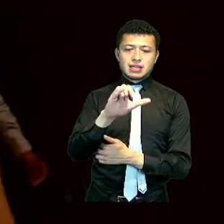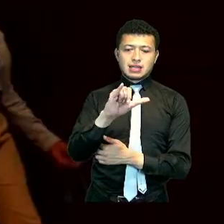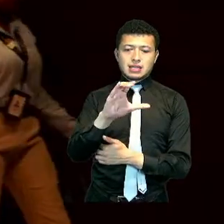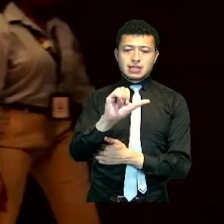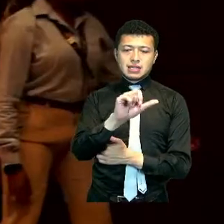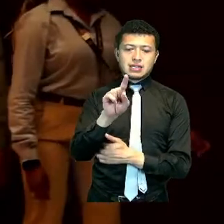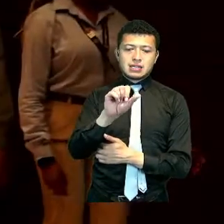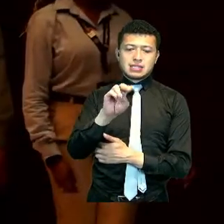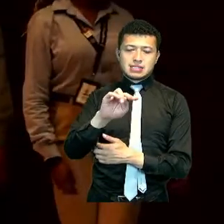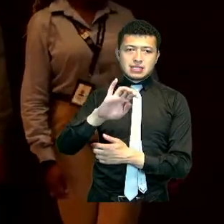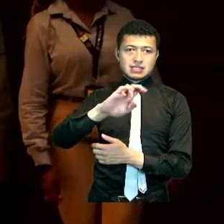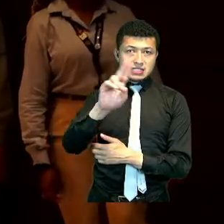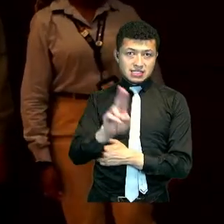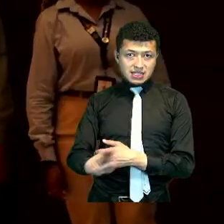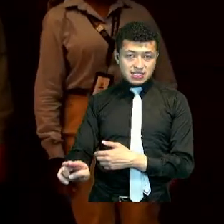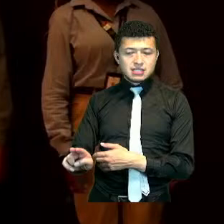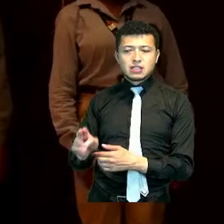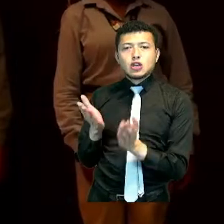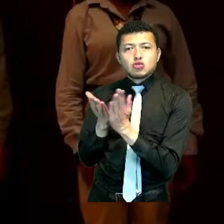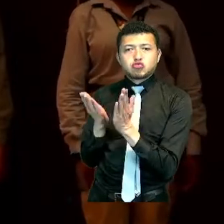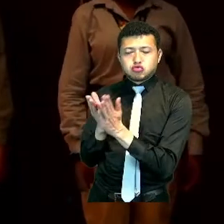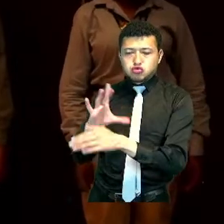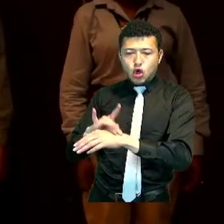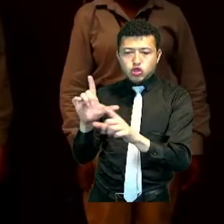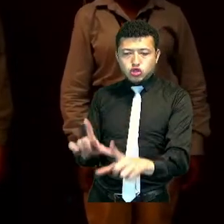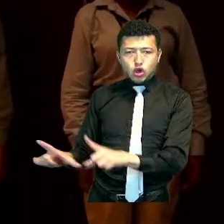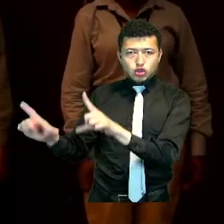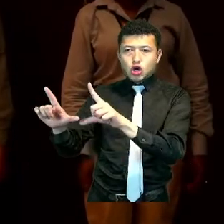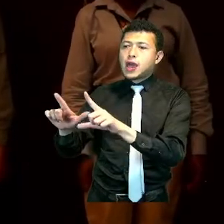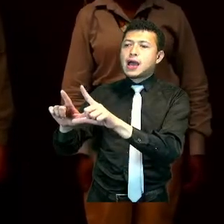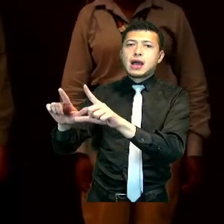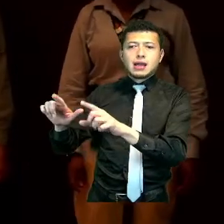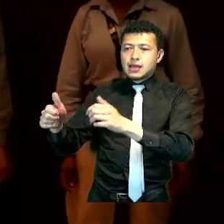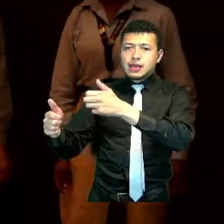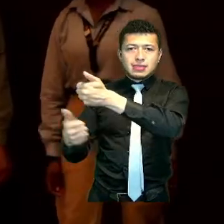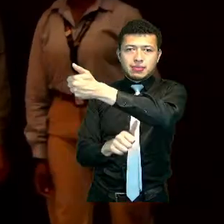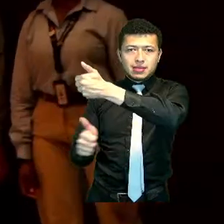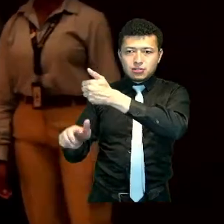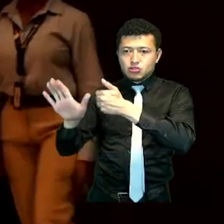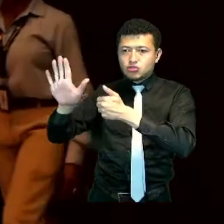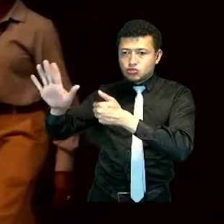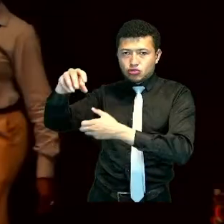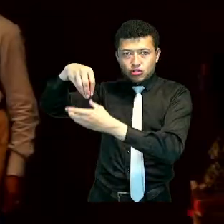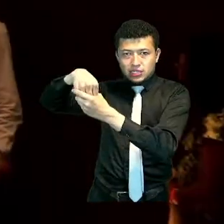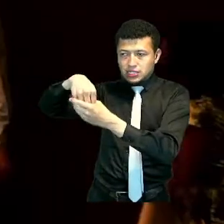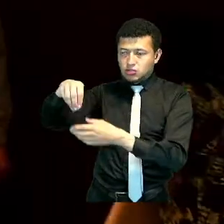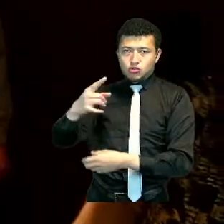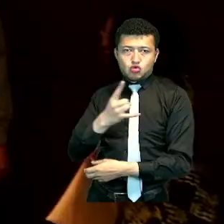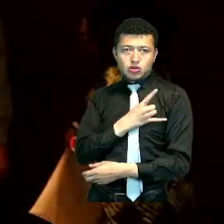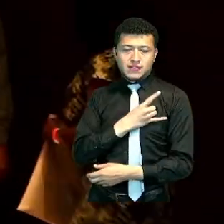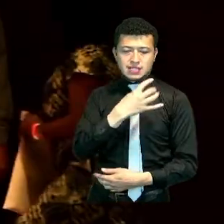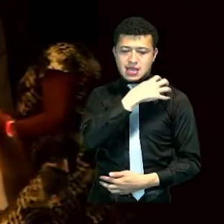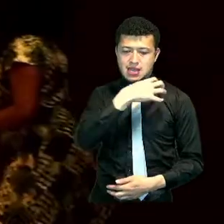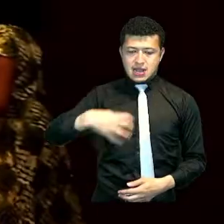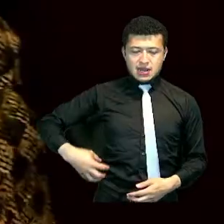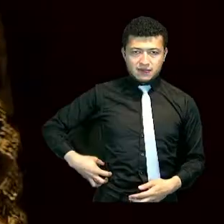Barona, PhD candidate in the Department of African and African American Studies at Harvard